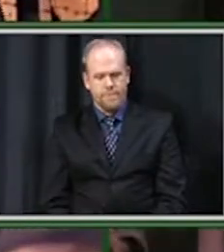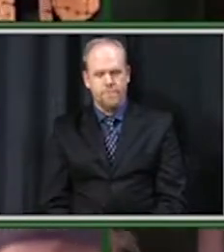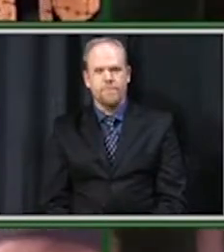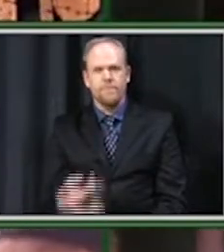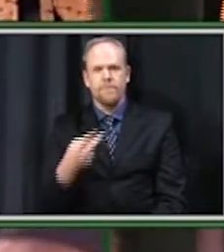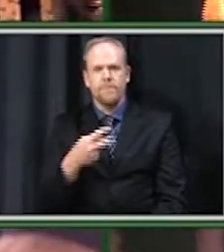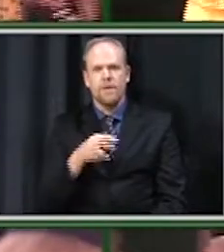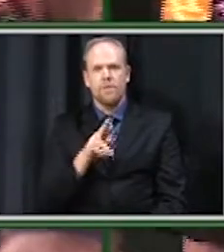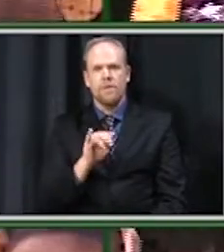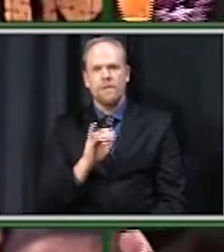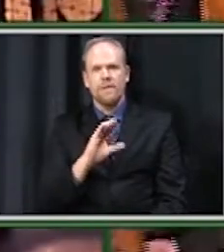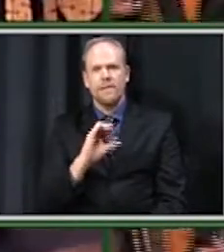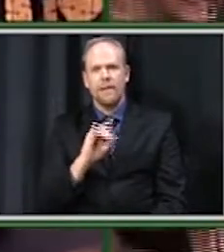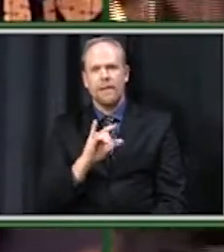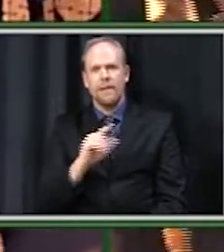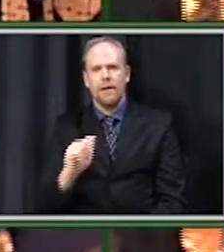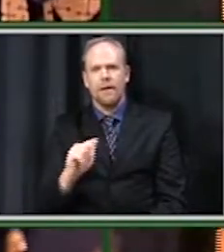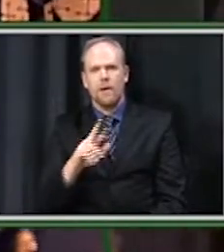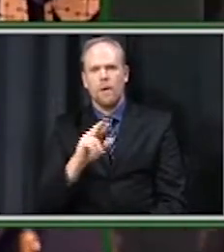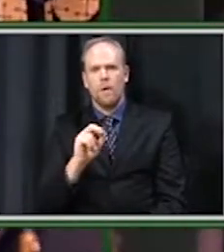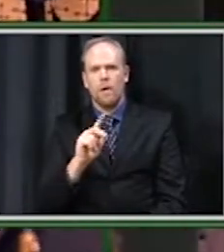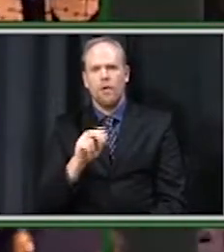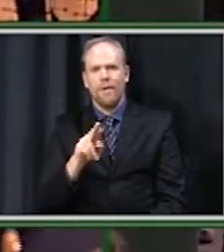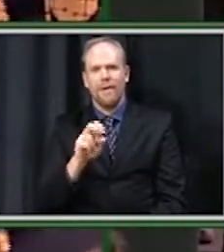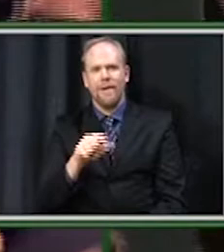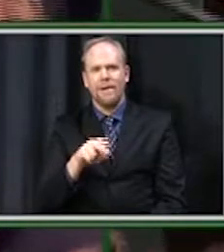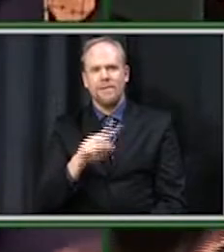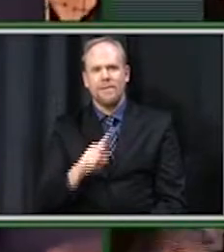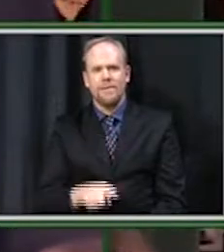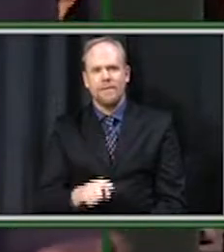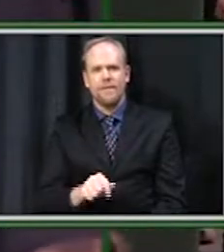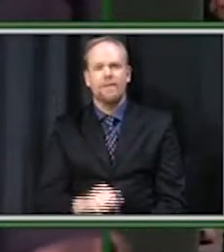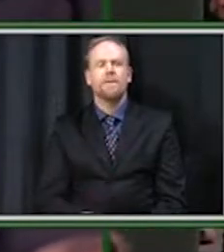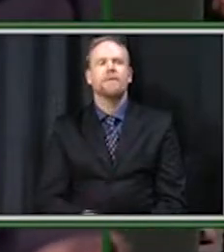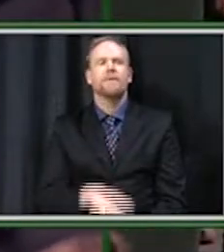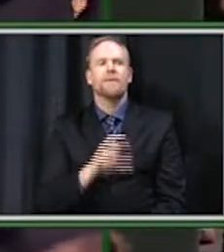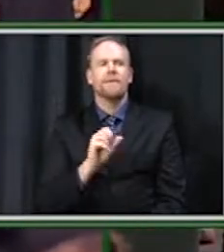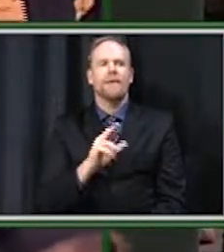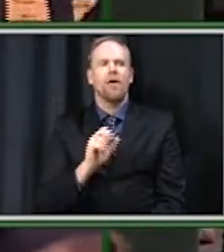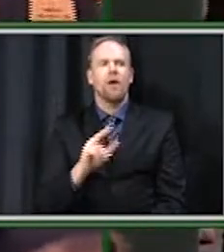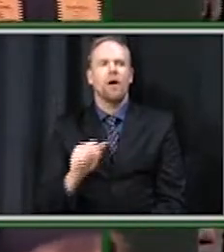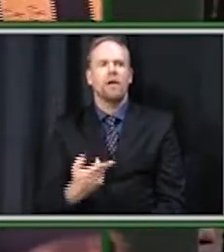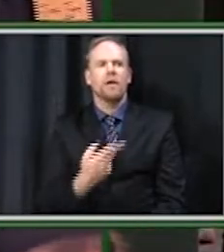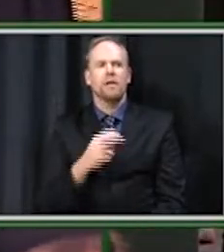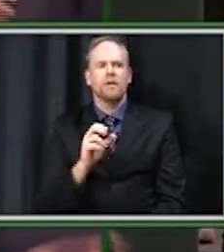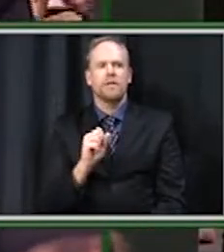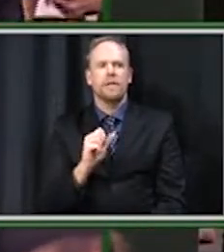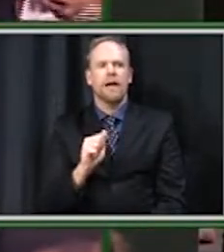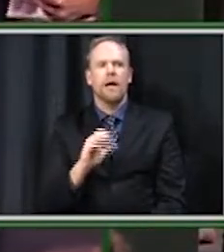Priscilla Rodriguez. Sarah Sakal.